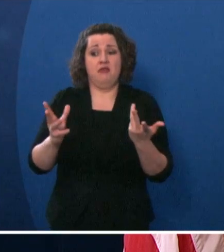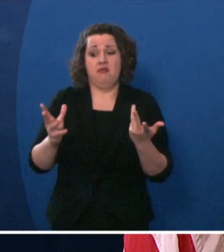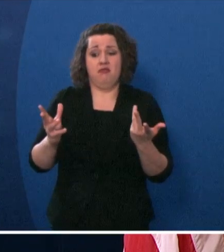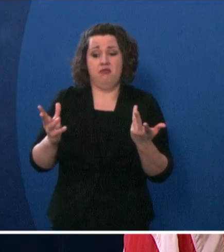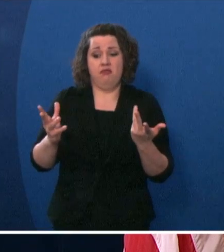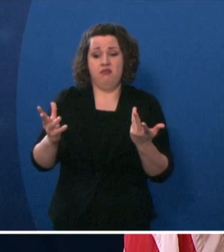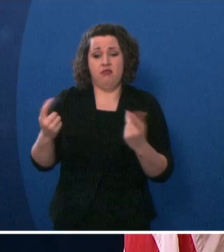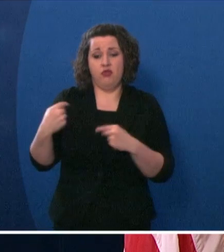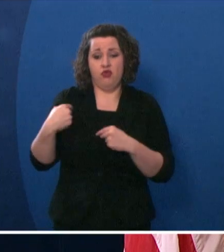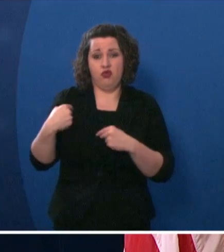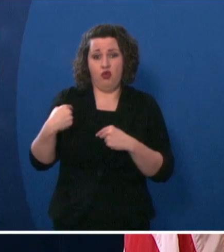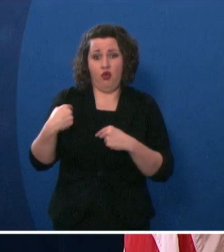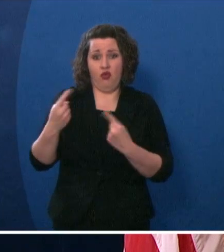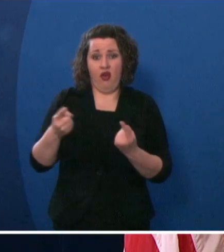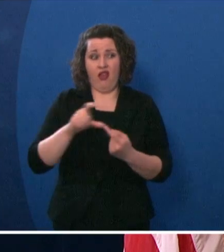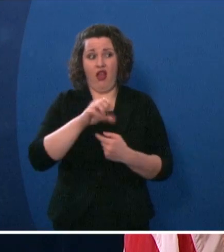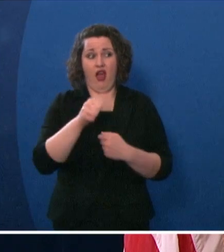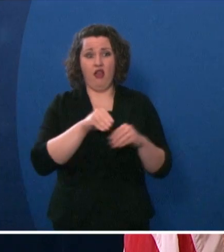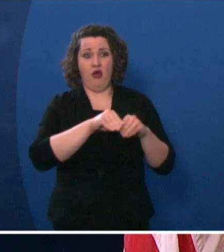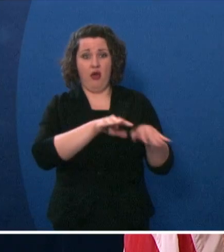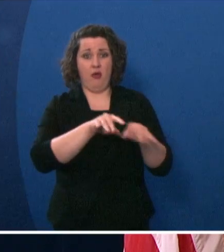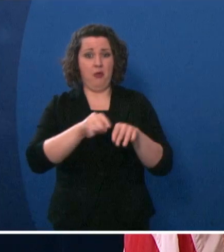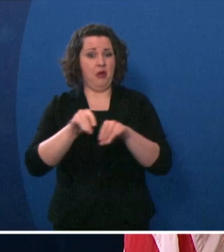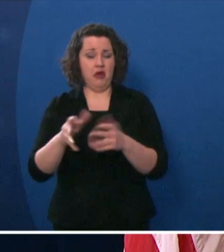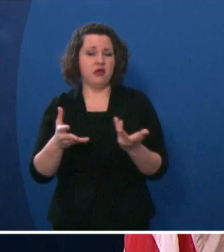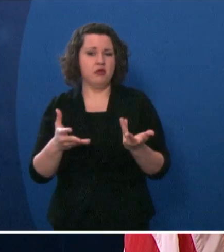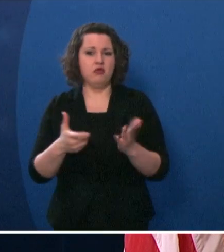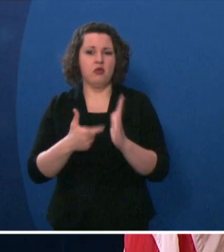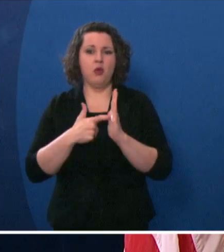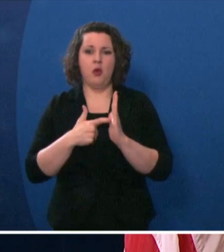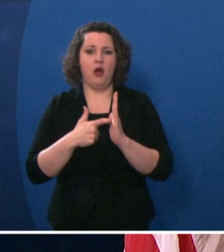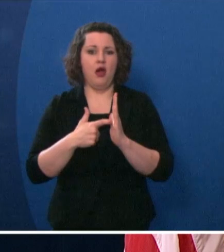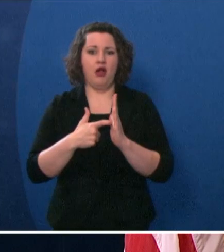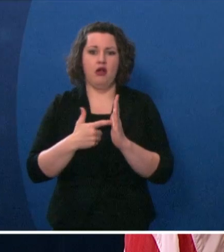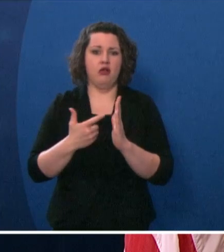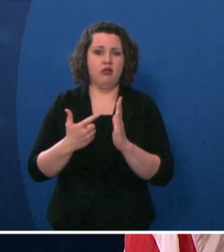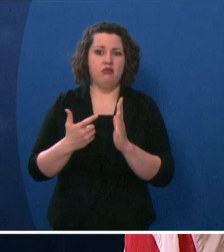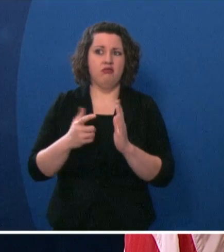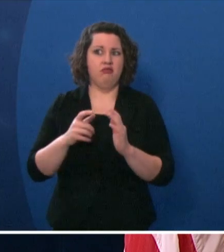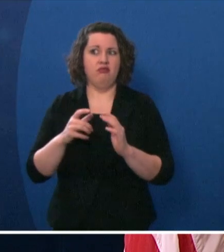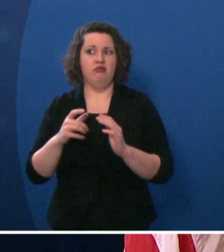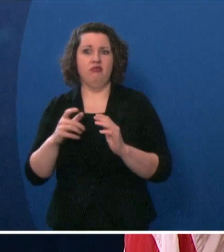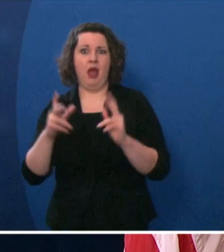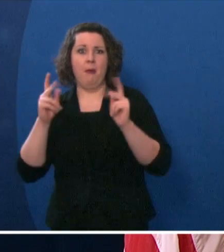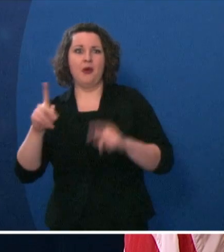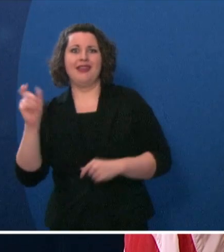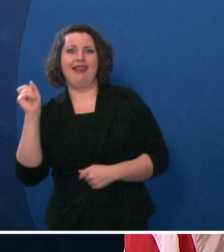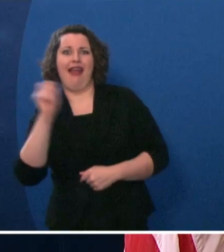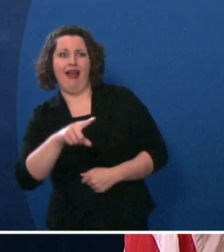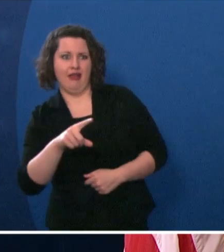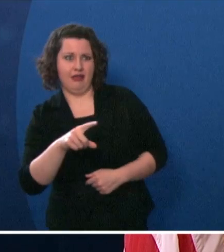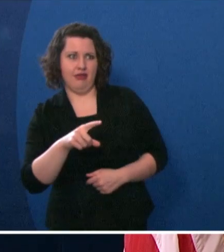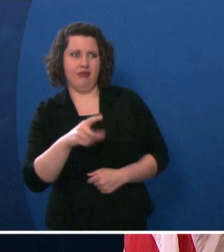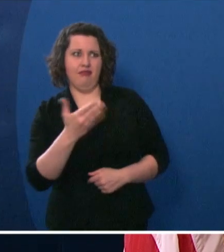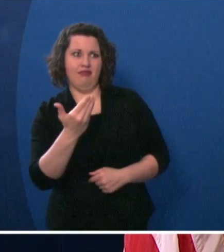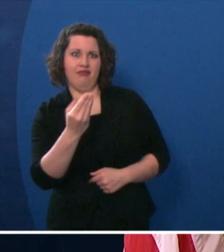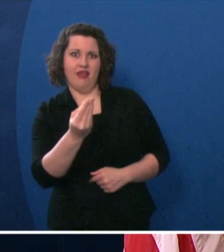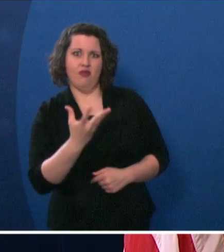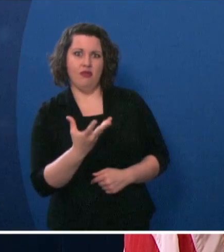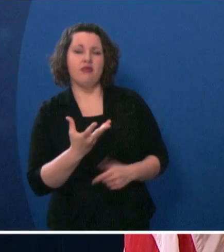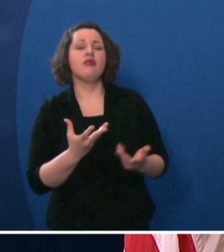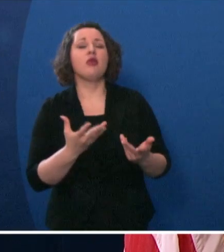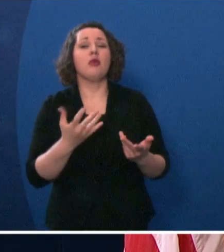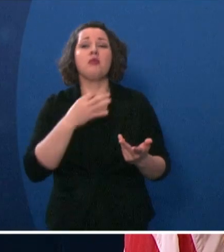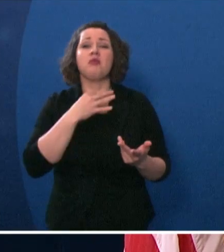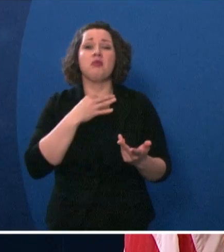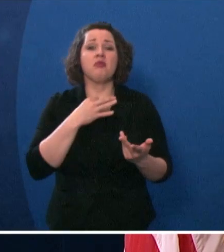the subsequent outbreaks that you guys have mentioned, it's taken a reporter asking about it to get that information. So I'm wondering if there's going to be